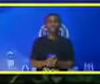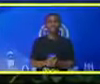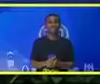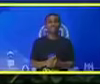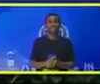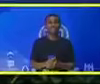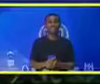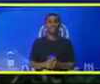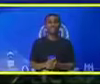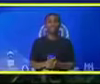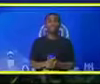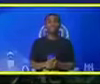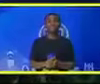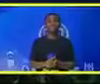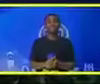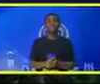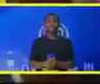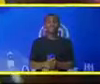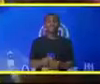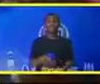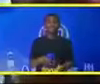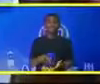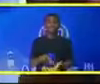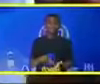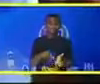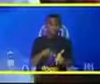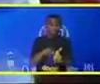This is the greatest proof of favor.